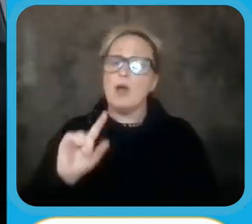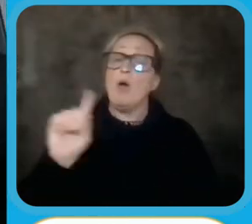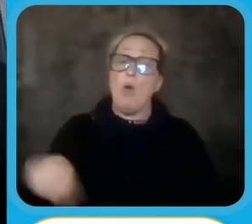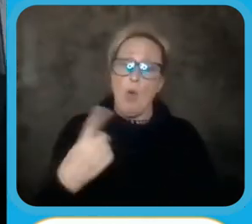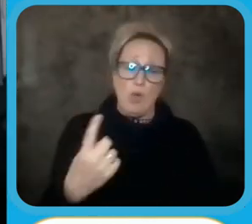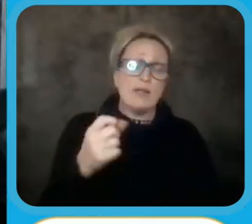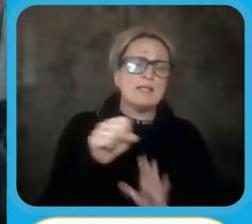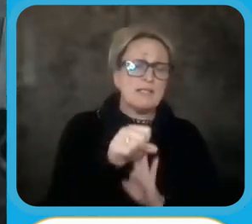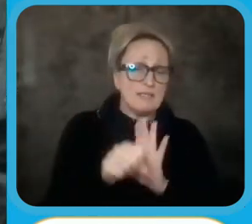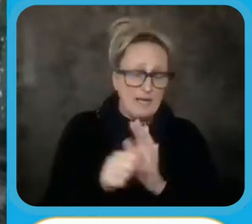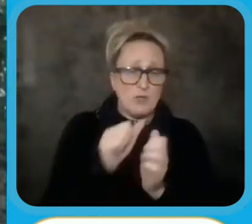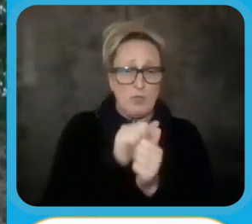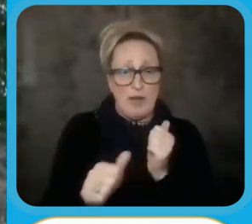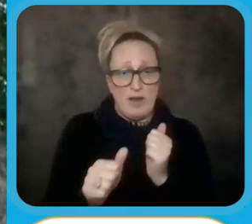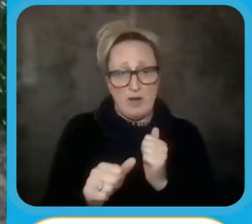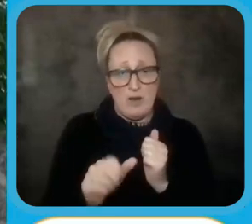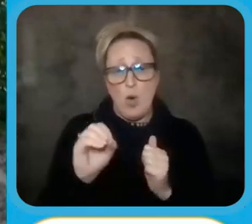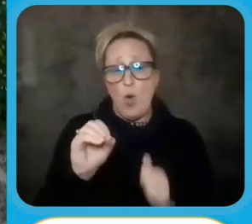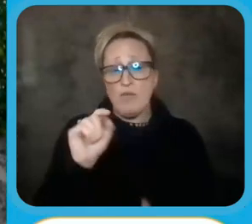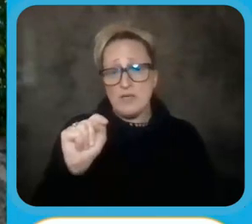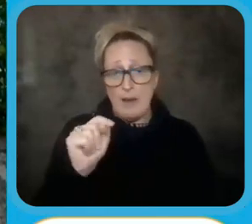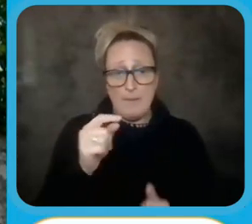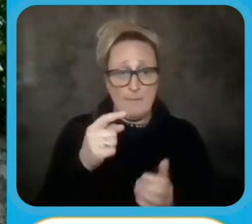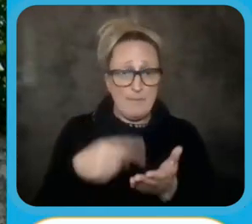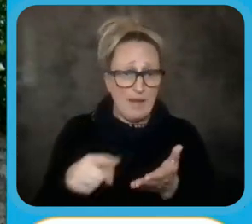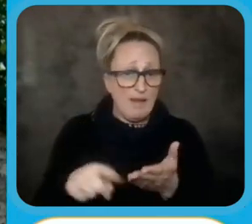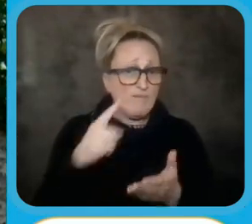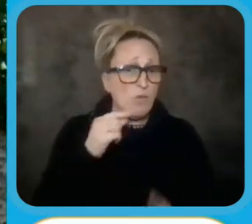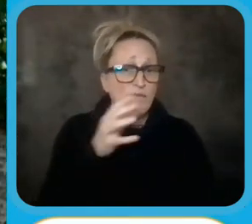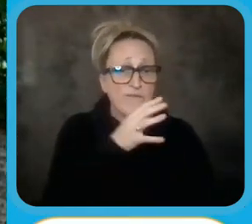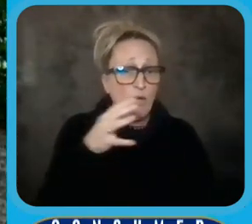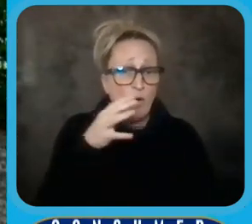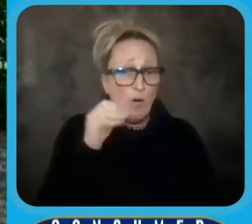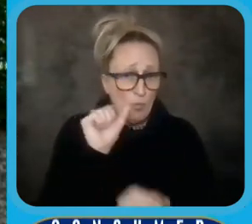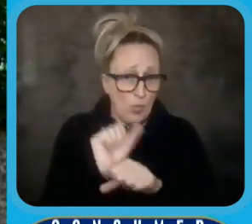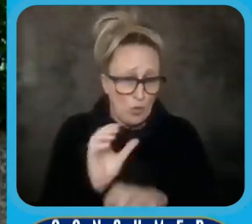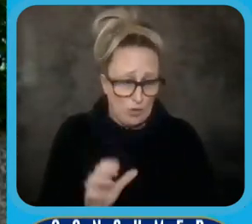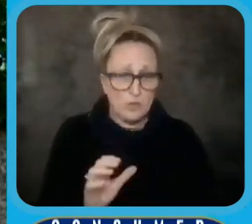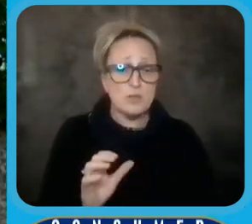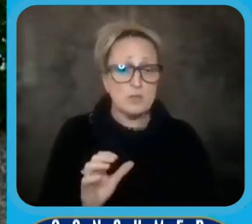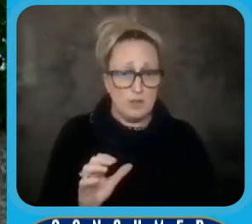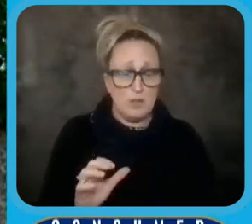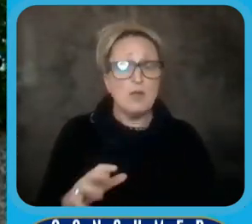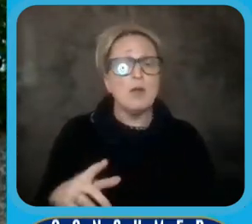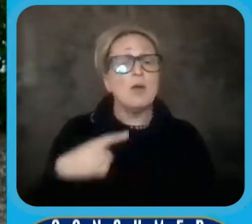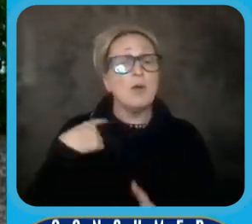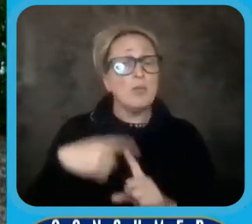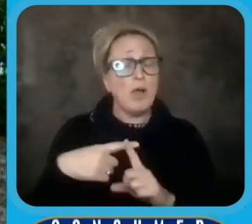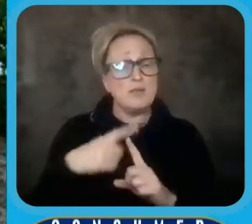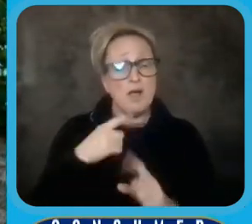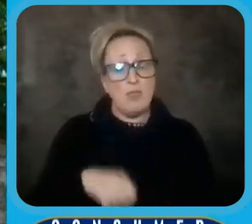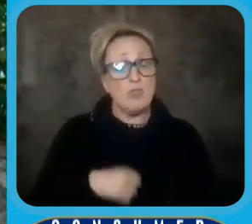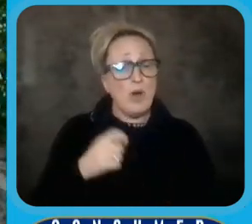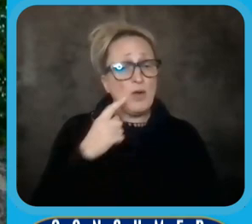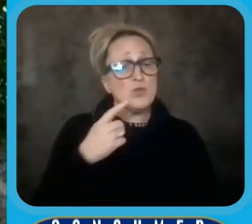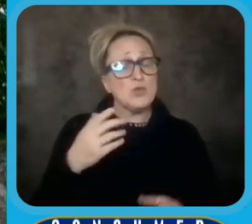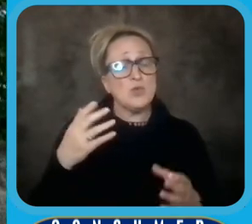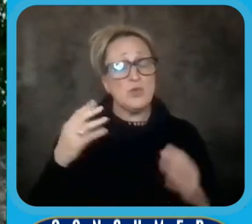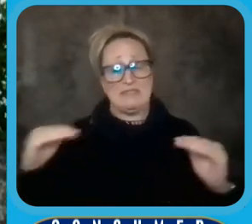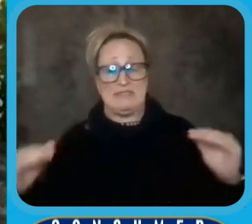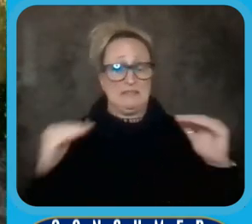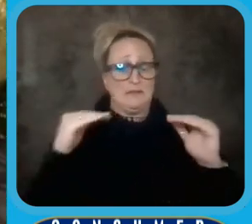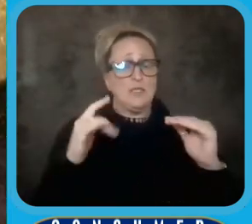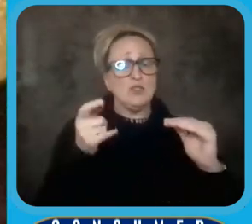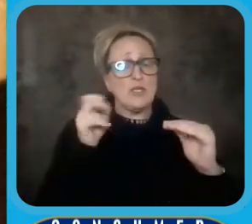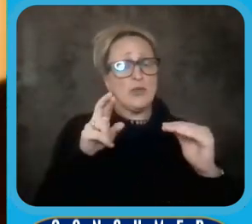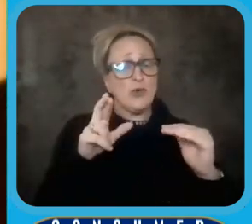nation to pass overtime pay for farm workers. In addition, I'm proud to have closed the gender gap by